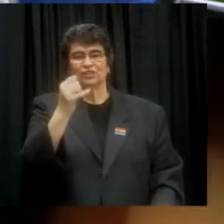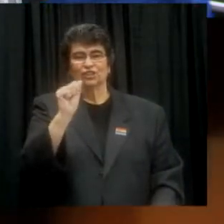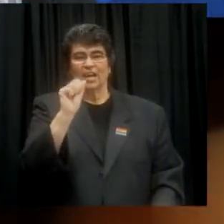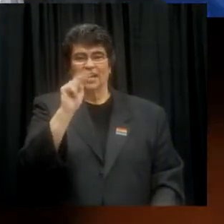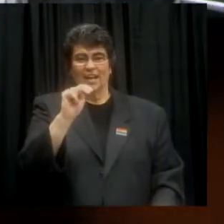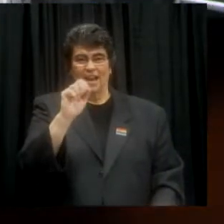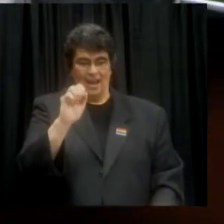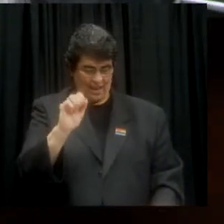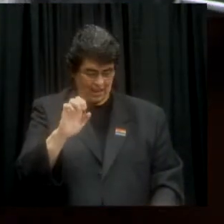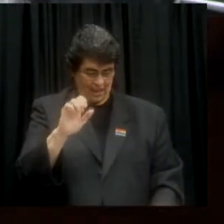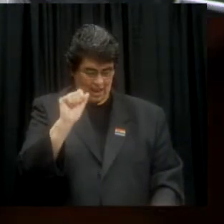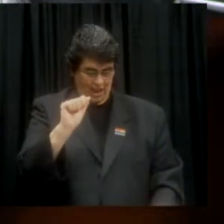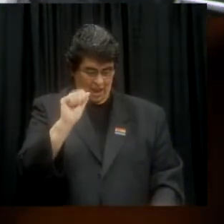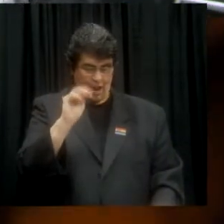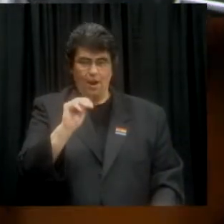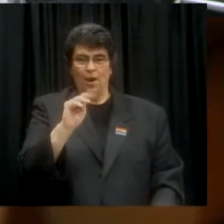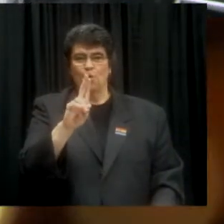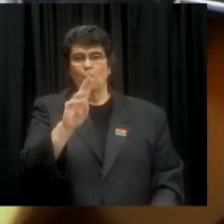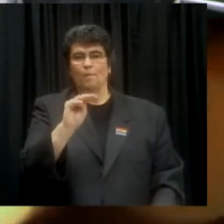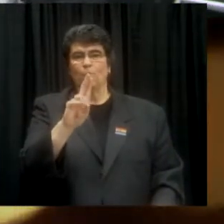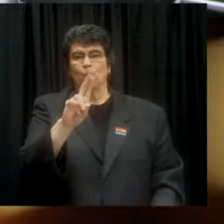Janae Amua.